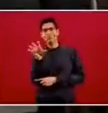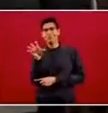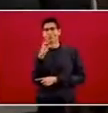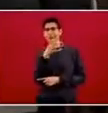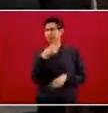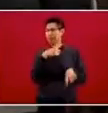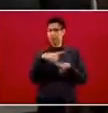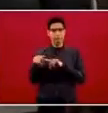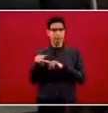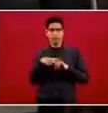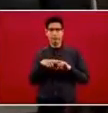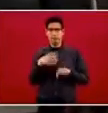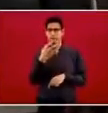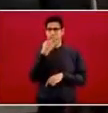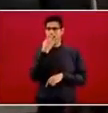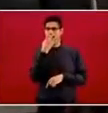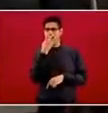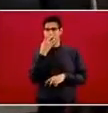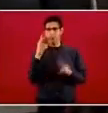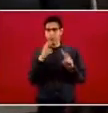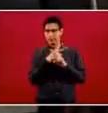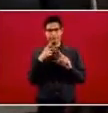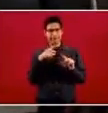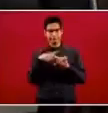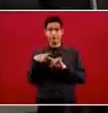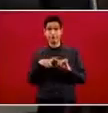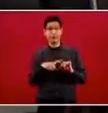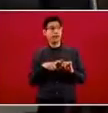like ventilators,